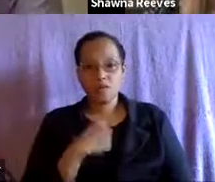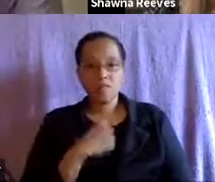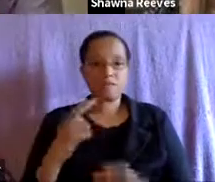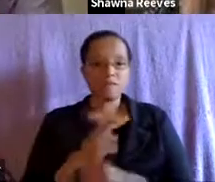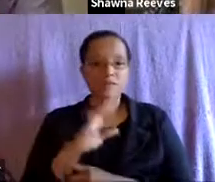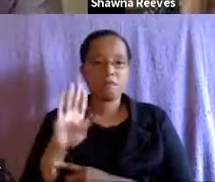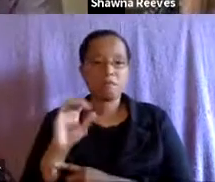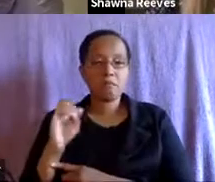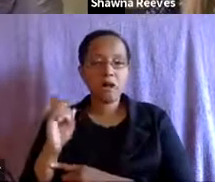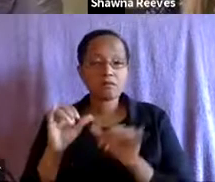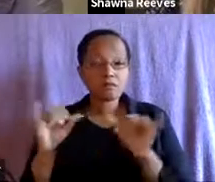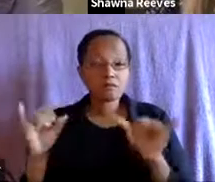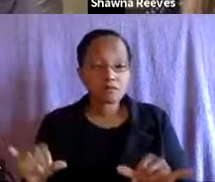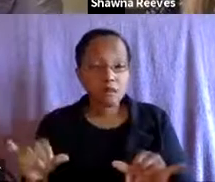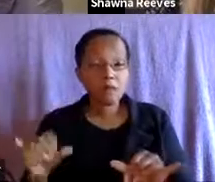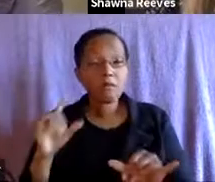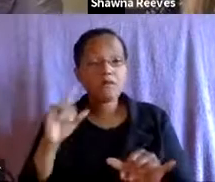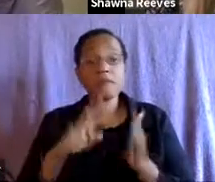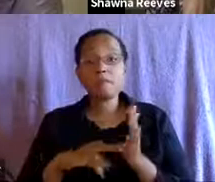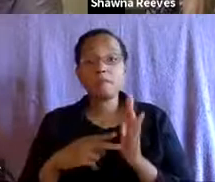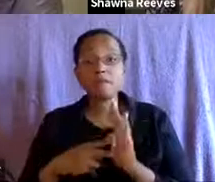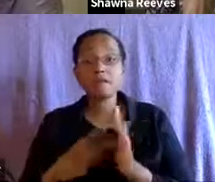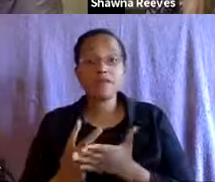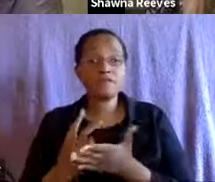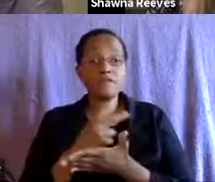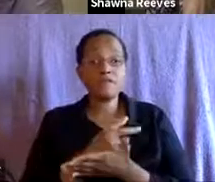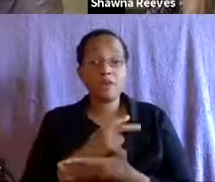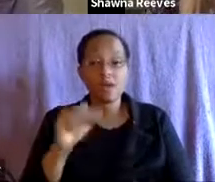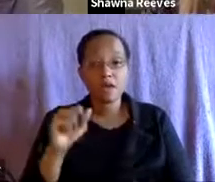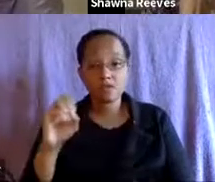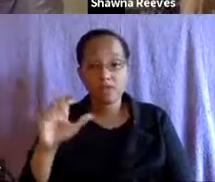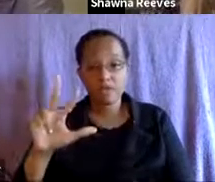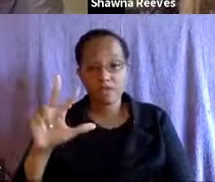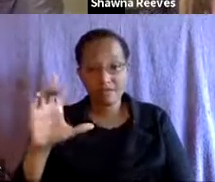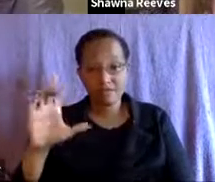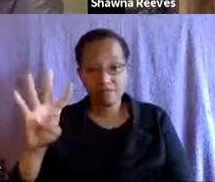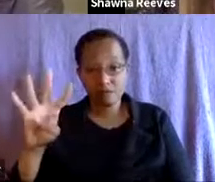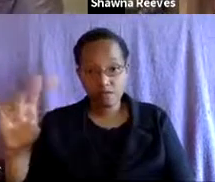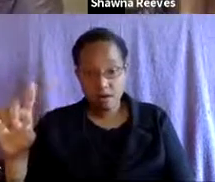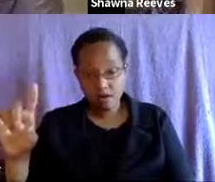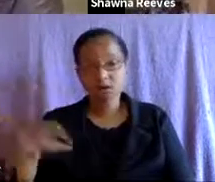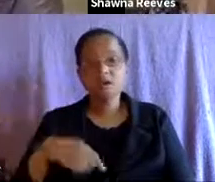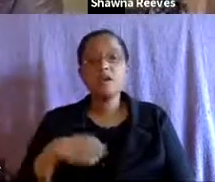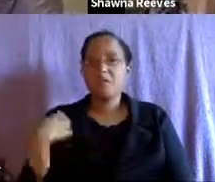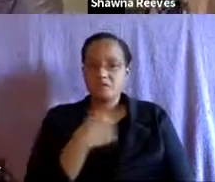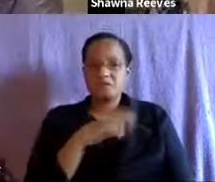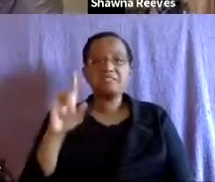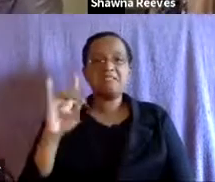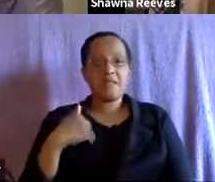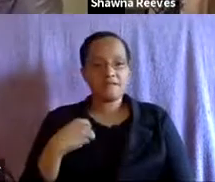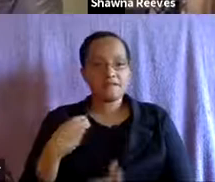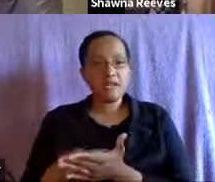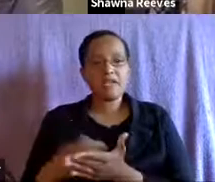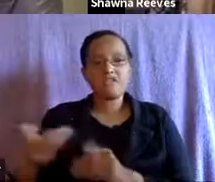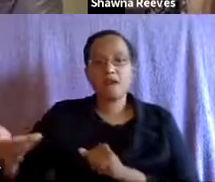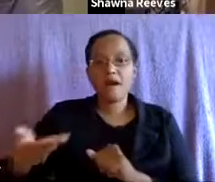We've had a significant drop. What we had to do was to be able to review our abuse reports using a box system.